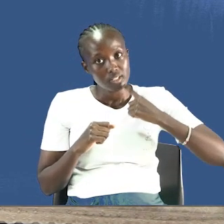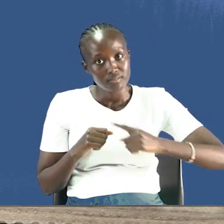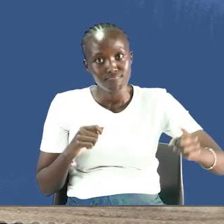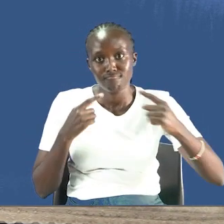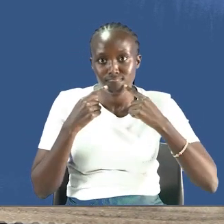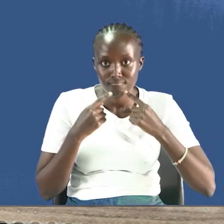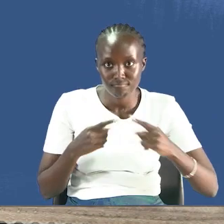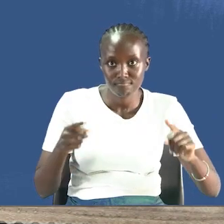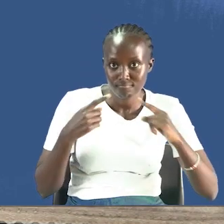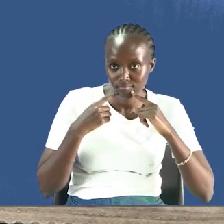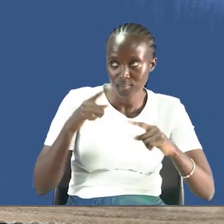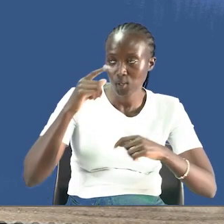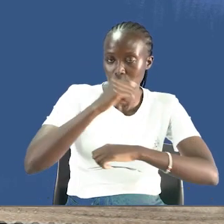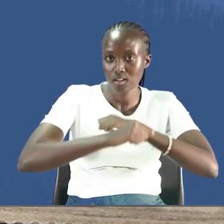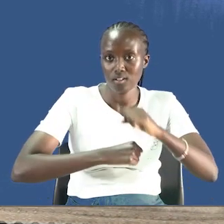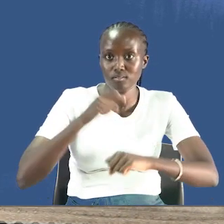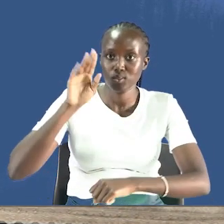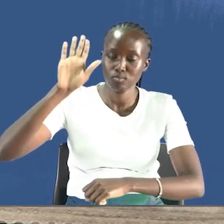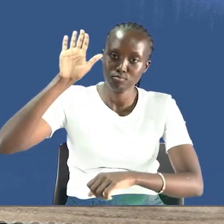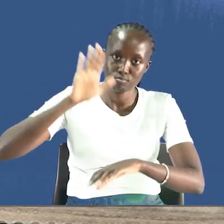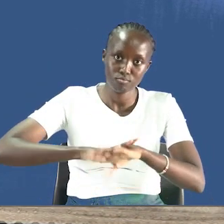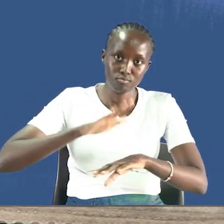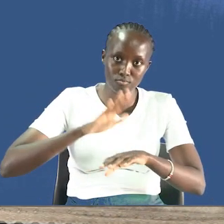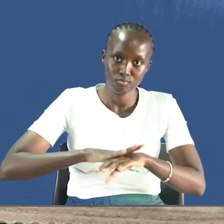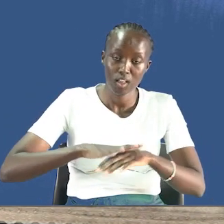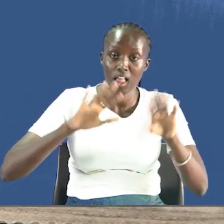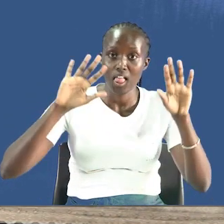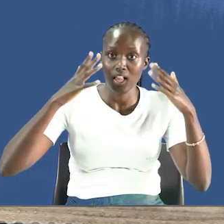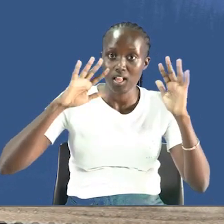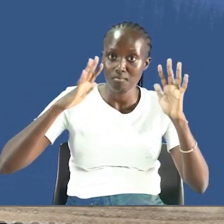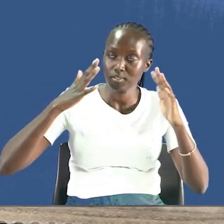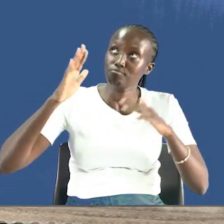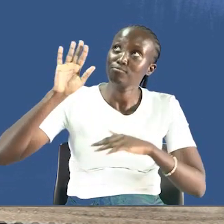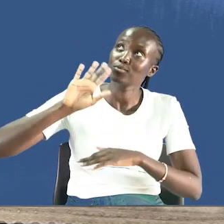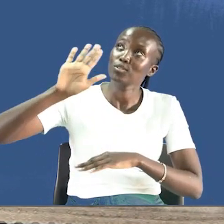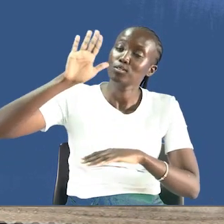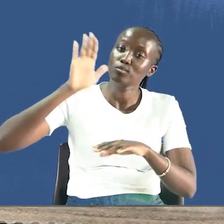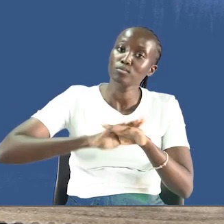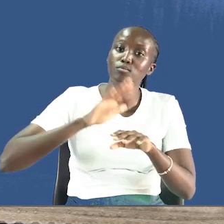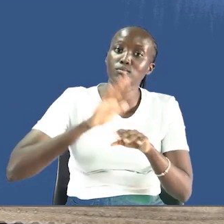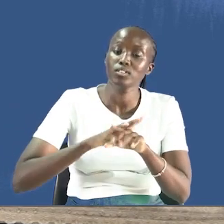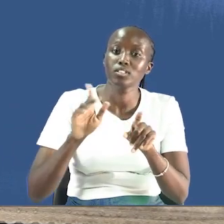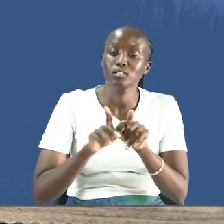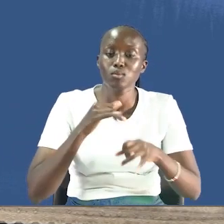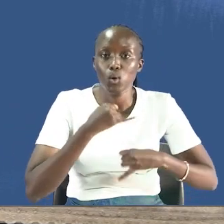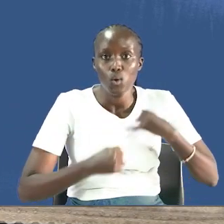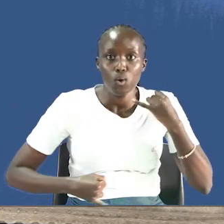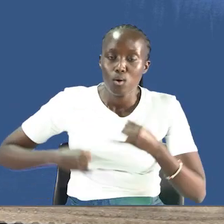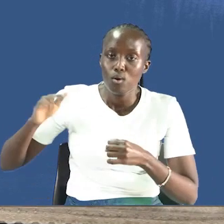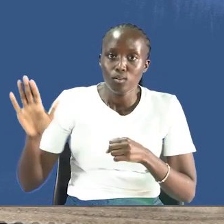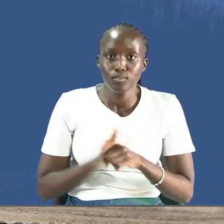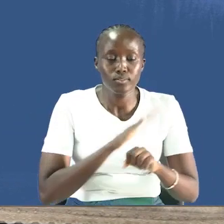your great deeds. They will celebrate your abundant goodness and